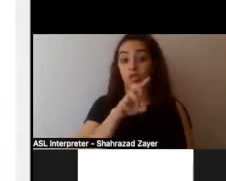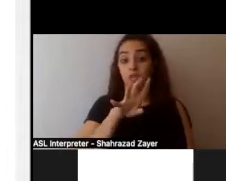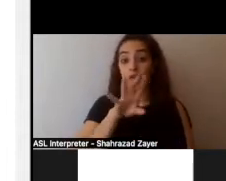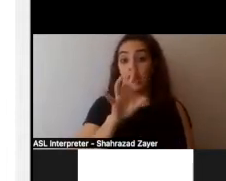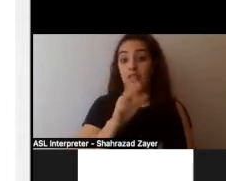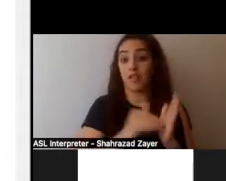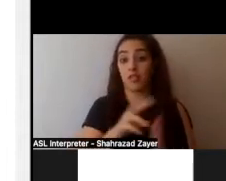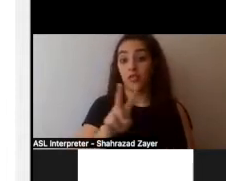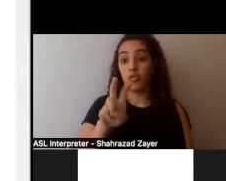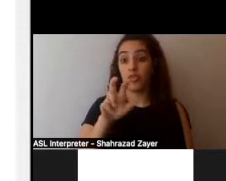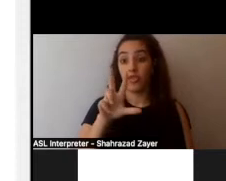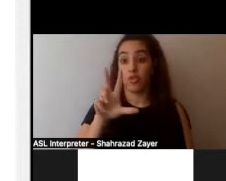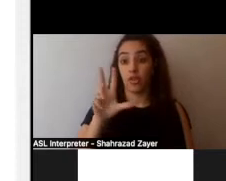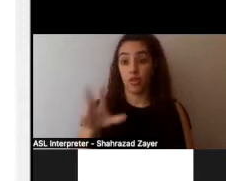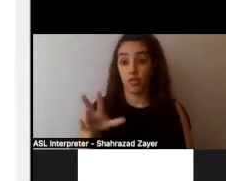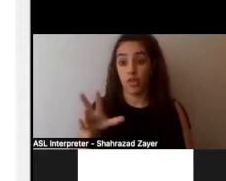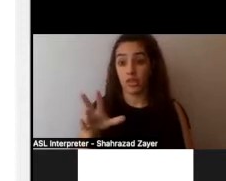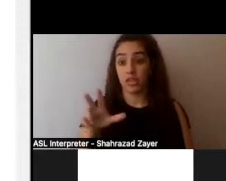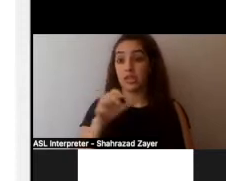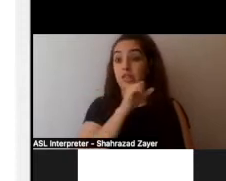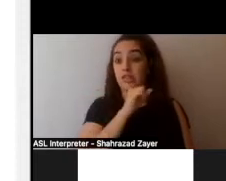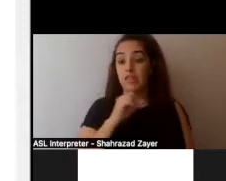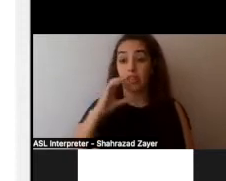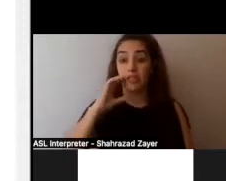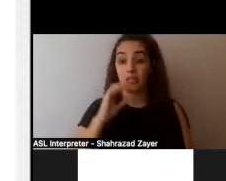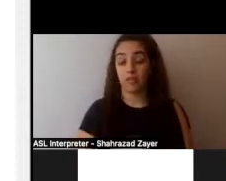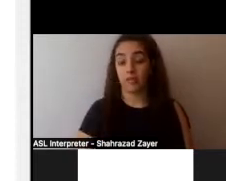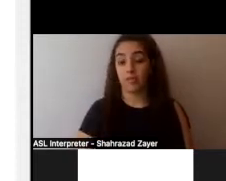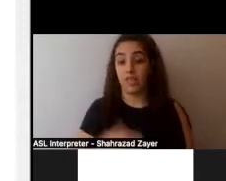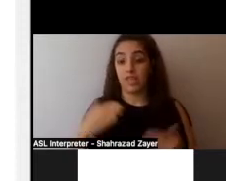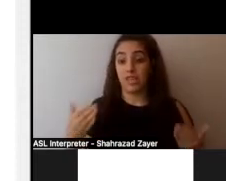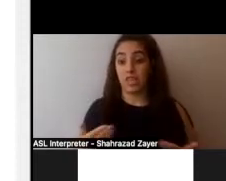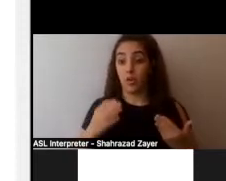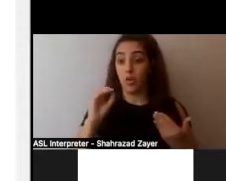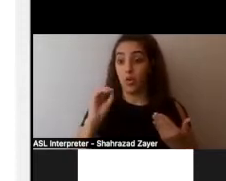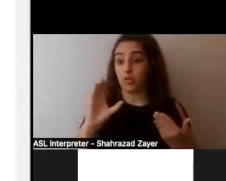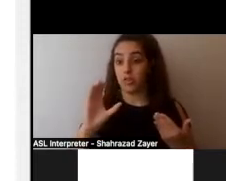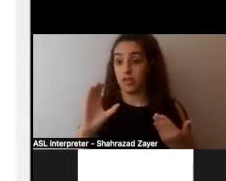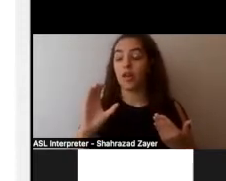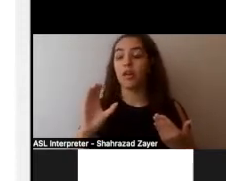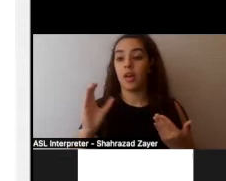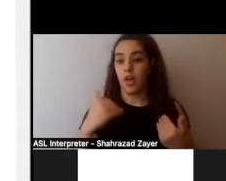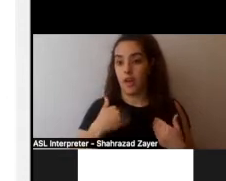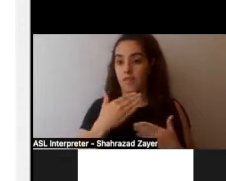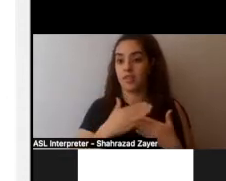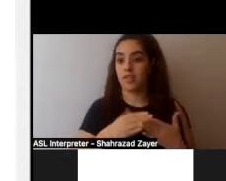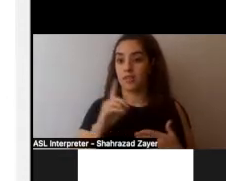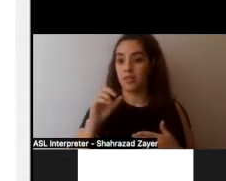148,233 seniors. Seniors in the OC have some disability. Folks, that's